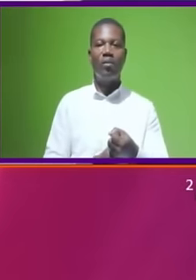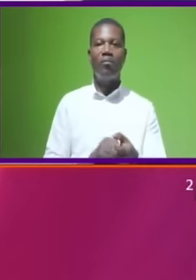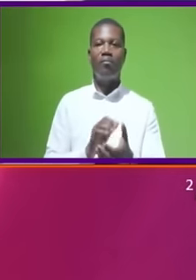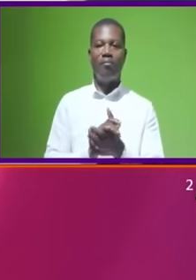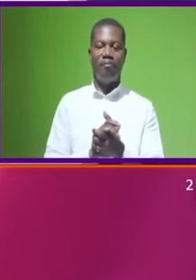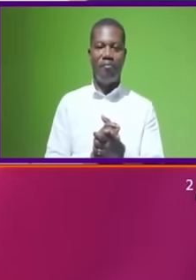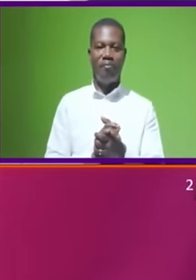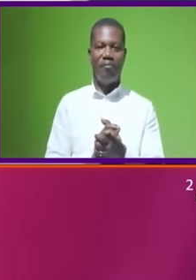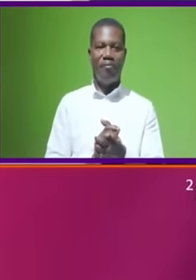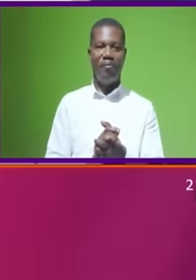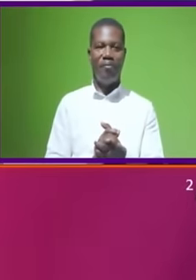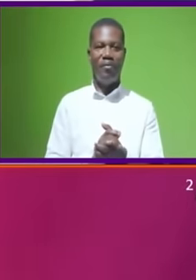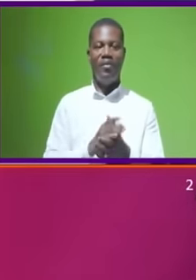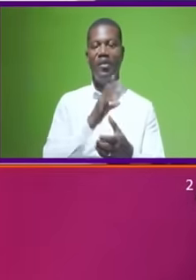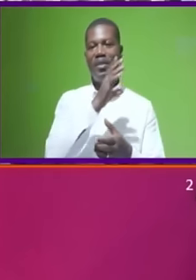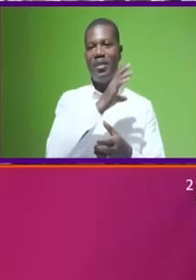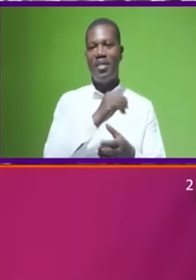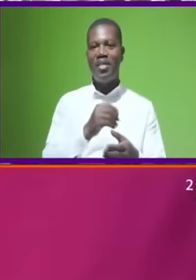Also being privy to it.